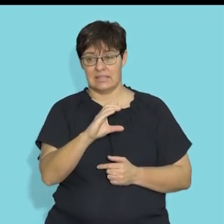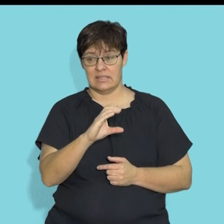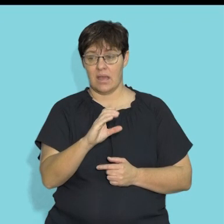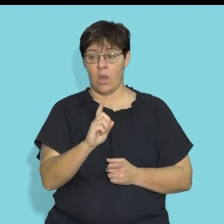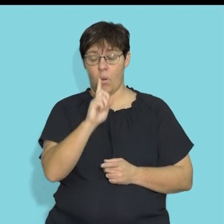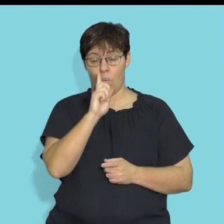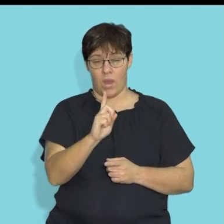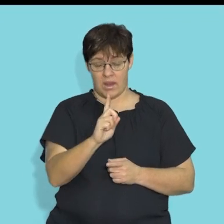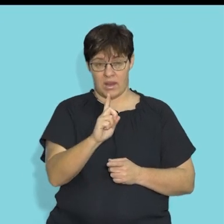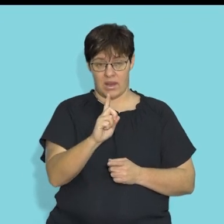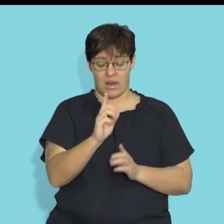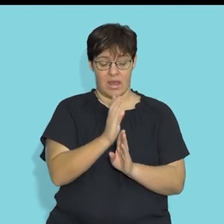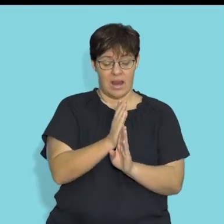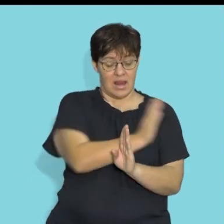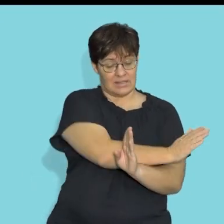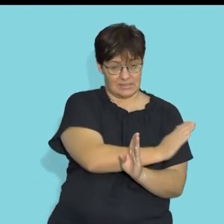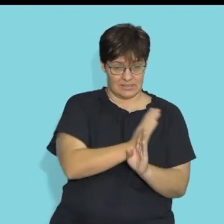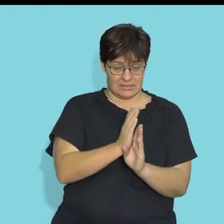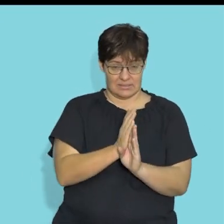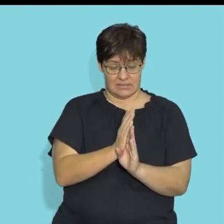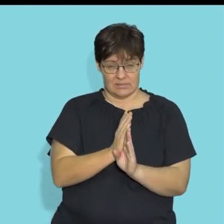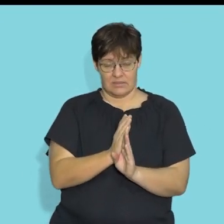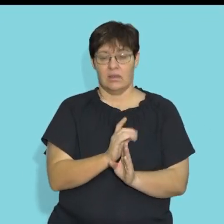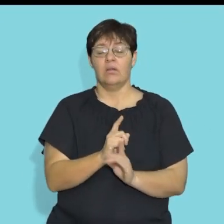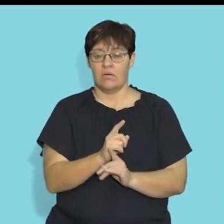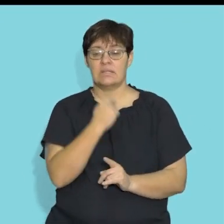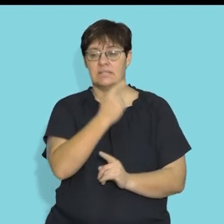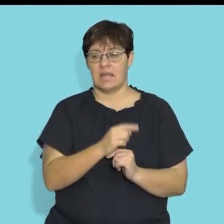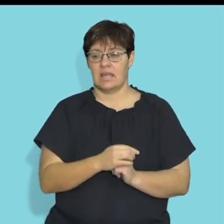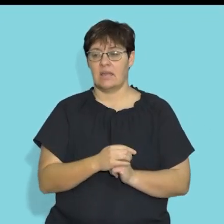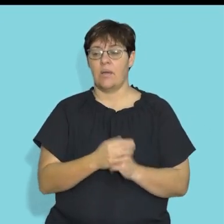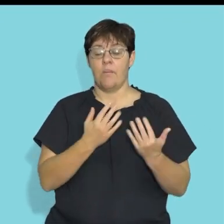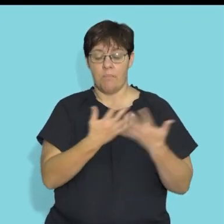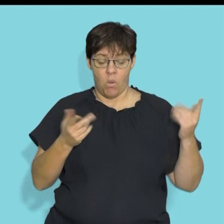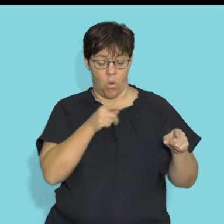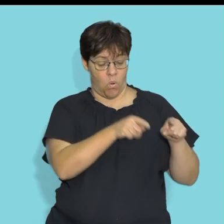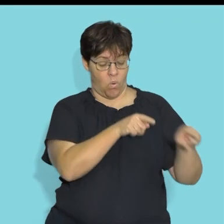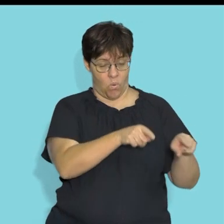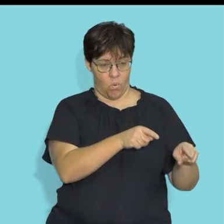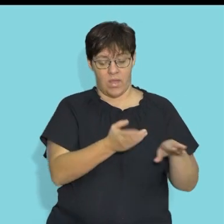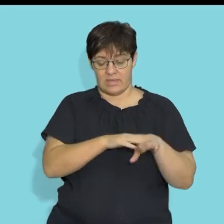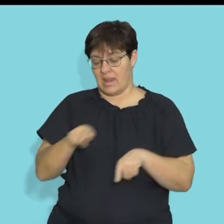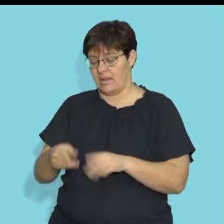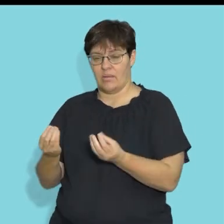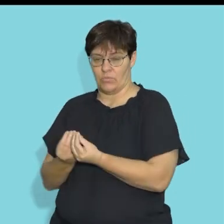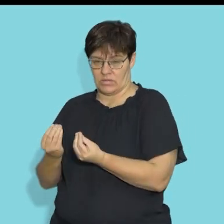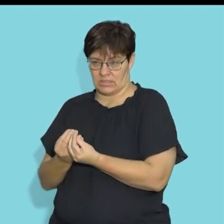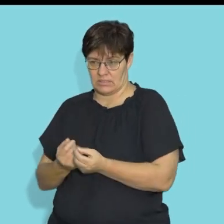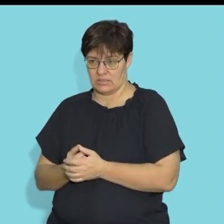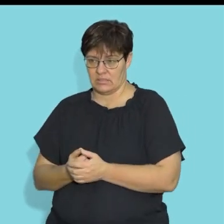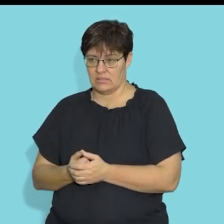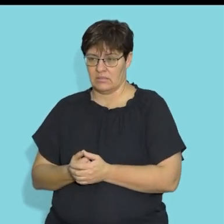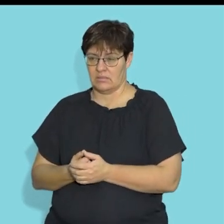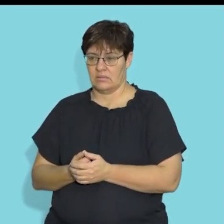1, smaller than 1, then we always say there's more reactants than products. I